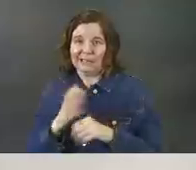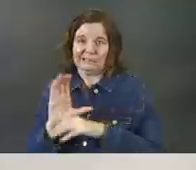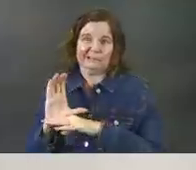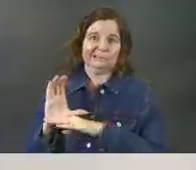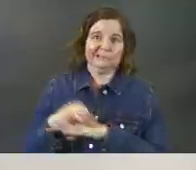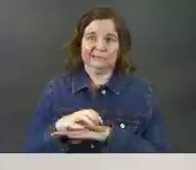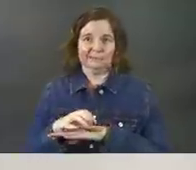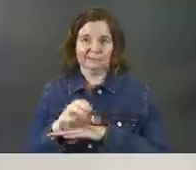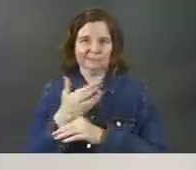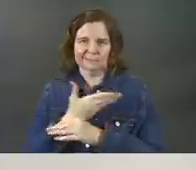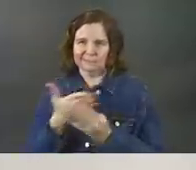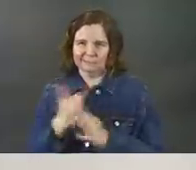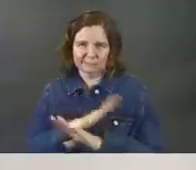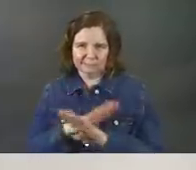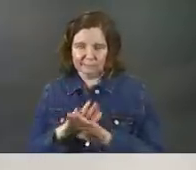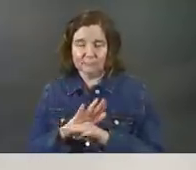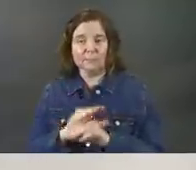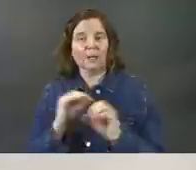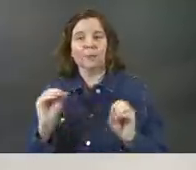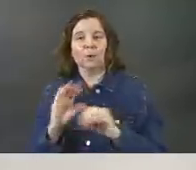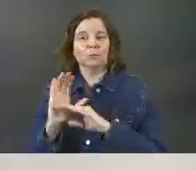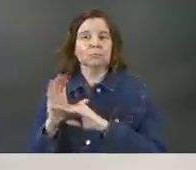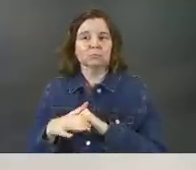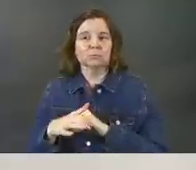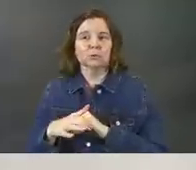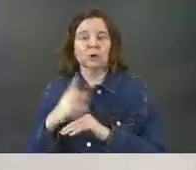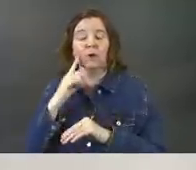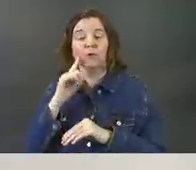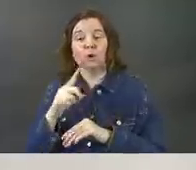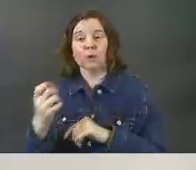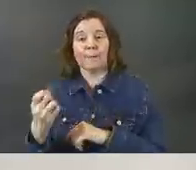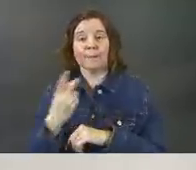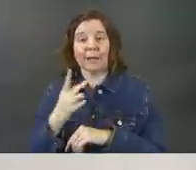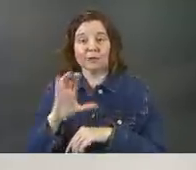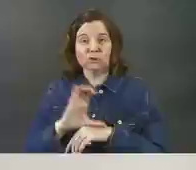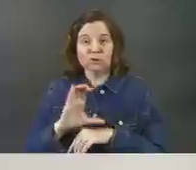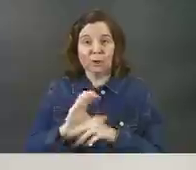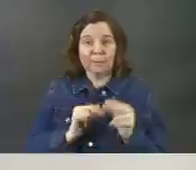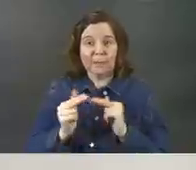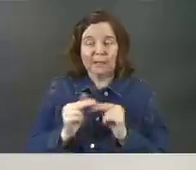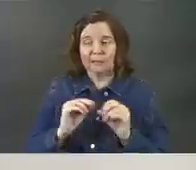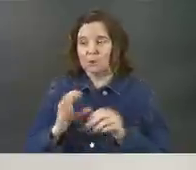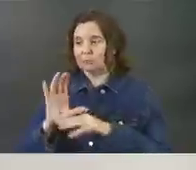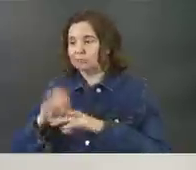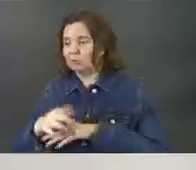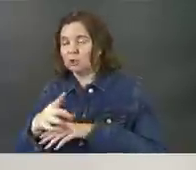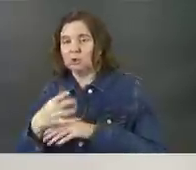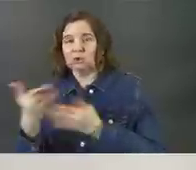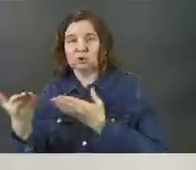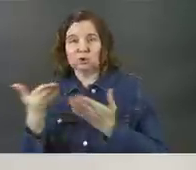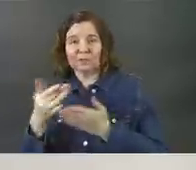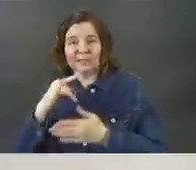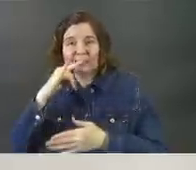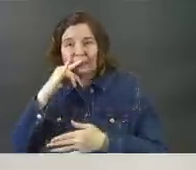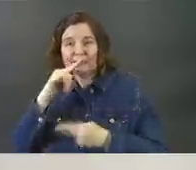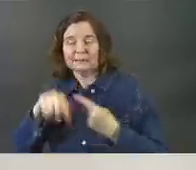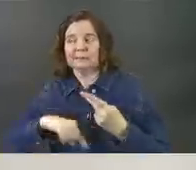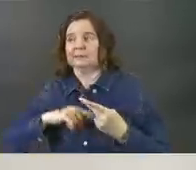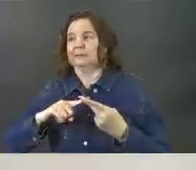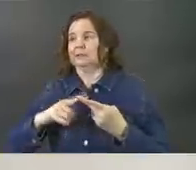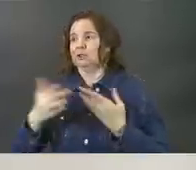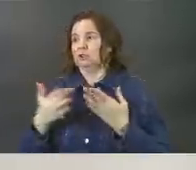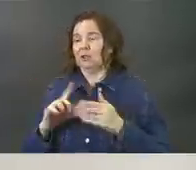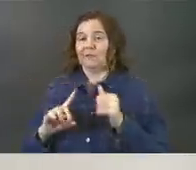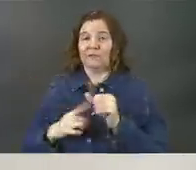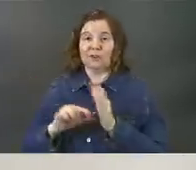arm twisting at all. There'll be no arm twisting for you coming back to the church building, no arm twisting for you serving in kids, for you